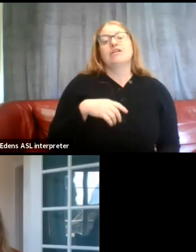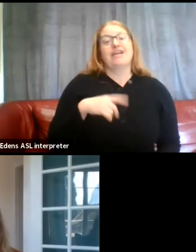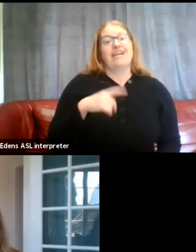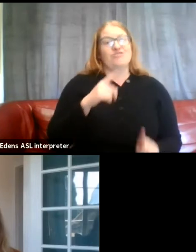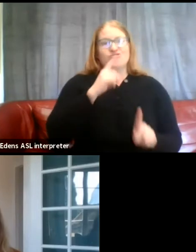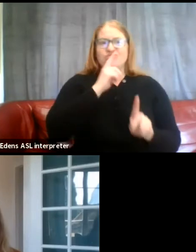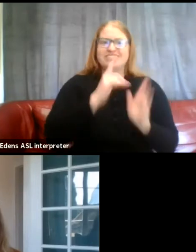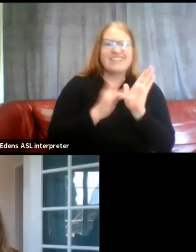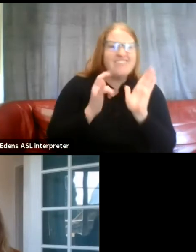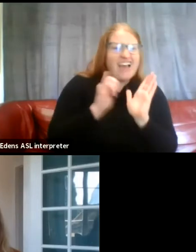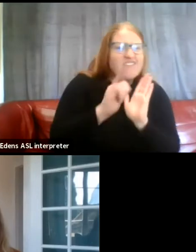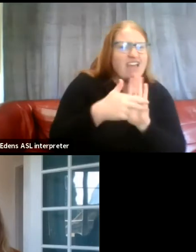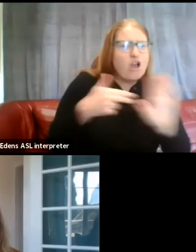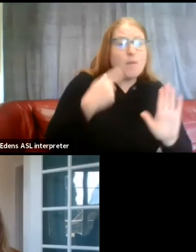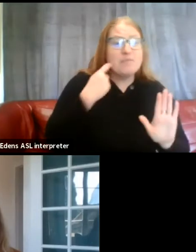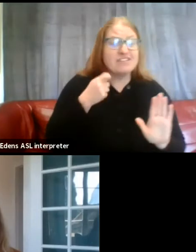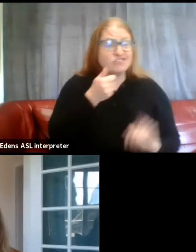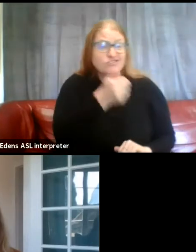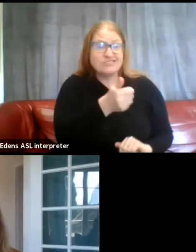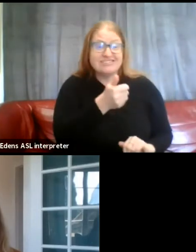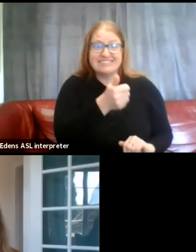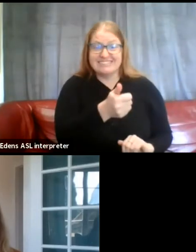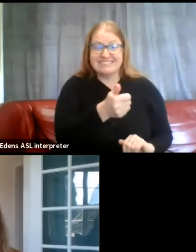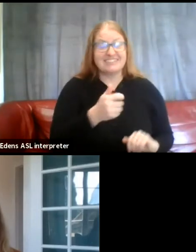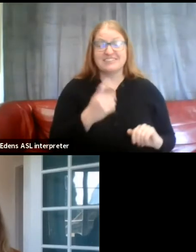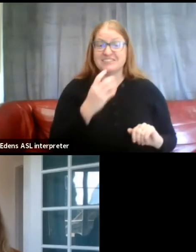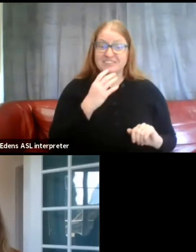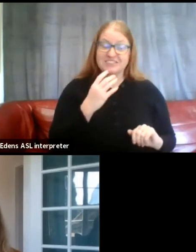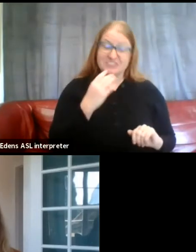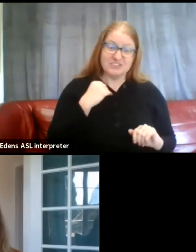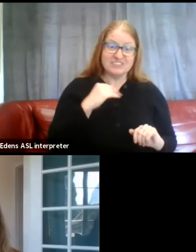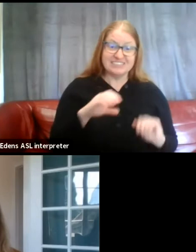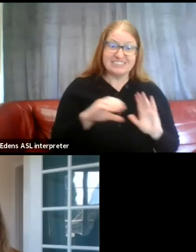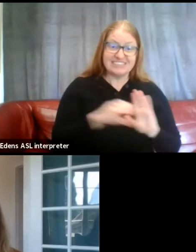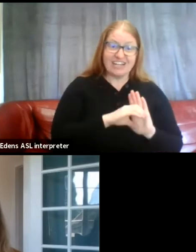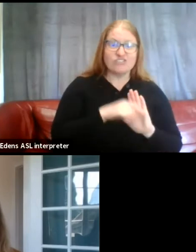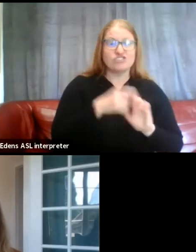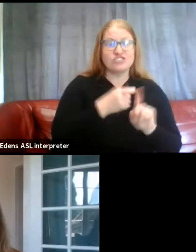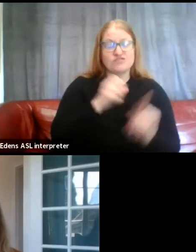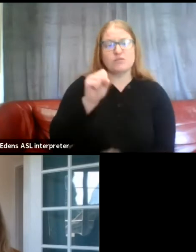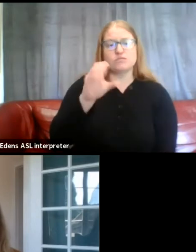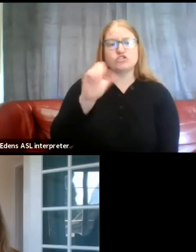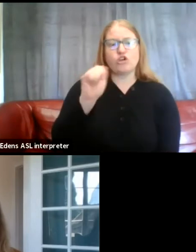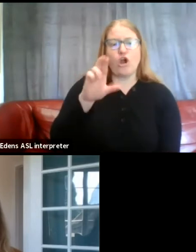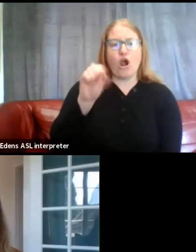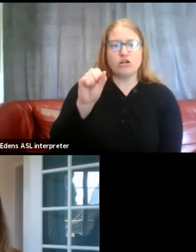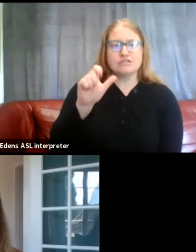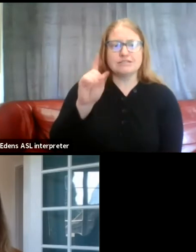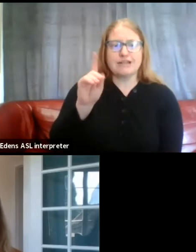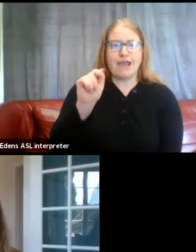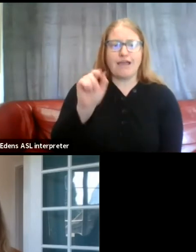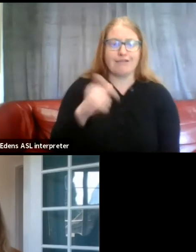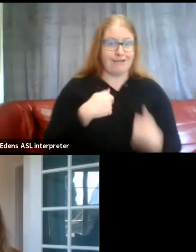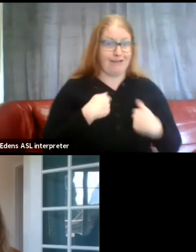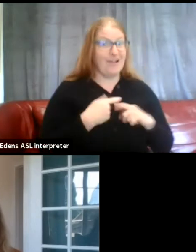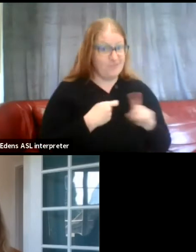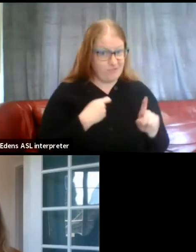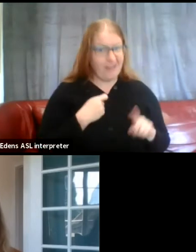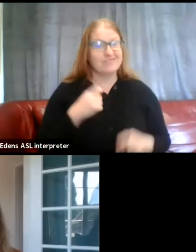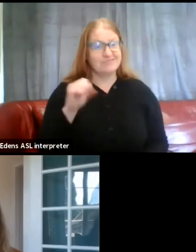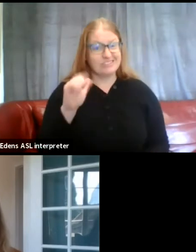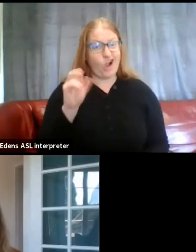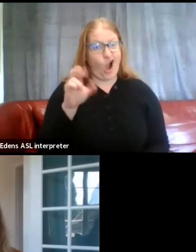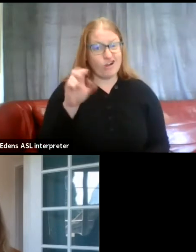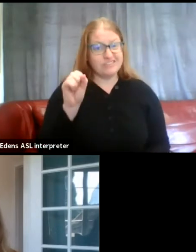I have some identification with, not in terms of everything about her, but like she's from Scarsdale. I'm from Scarsdale. And so to watch a